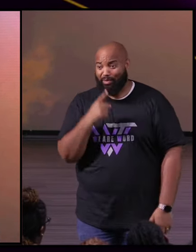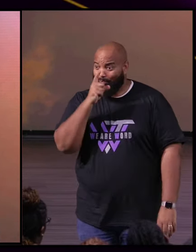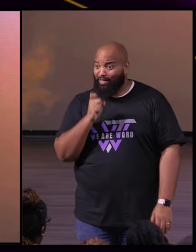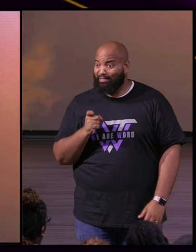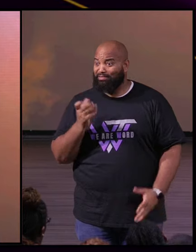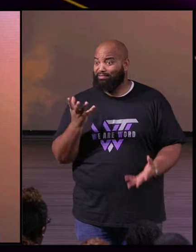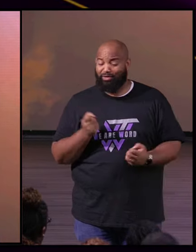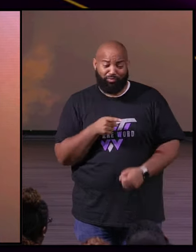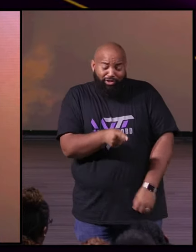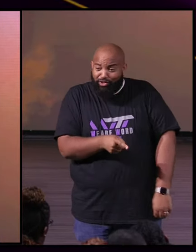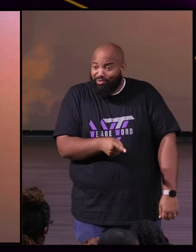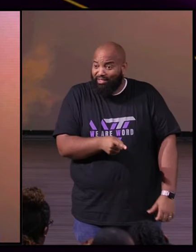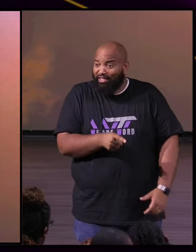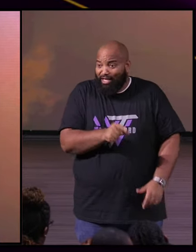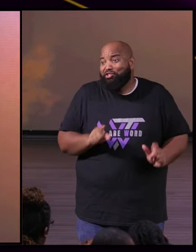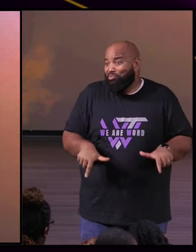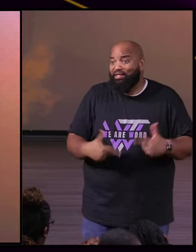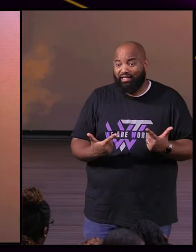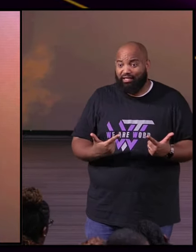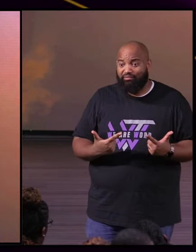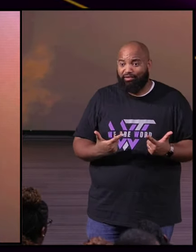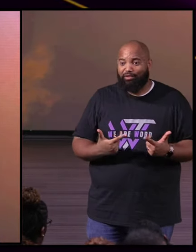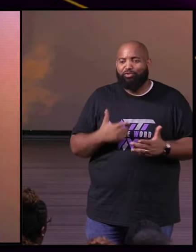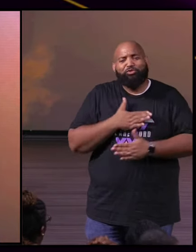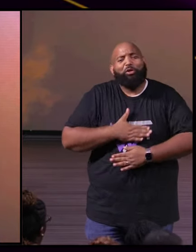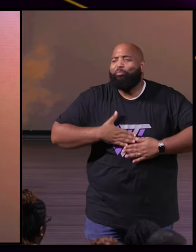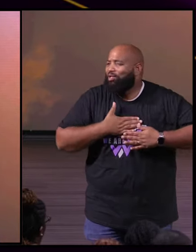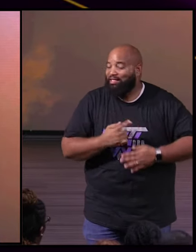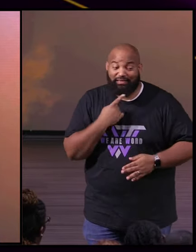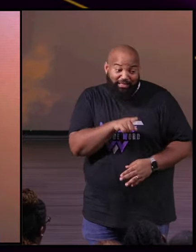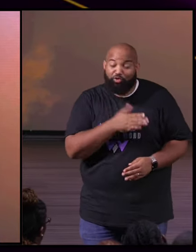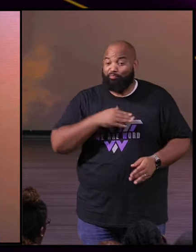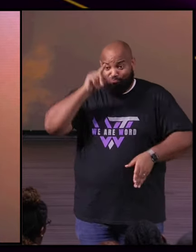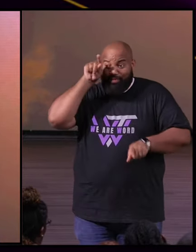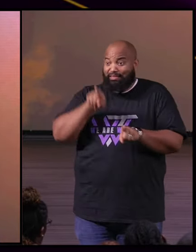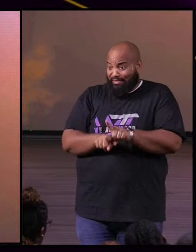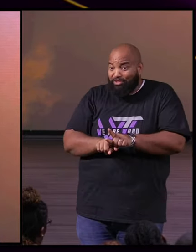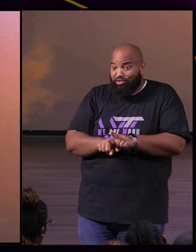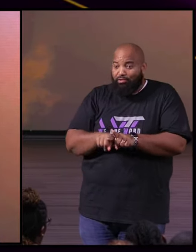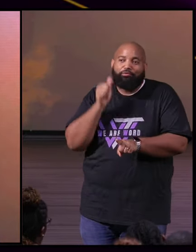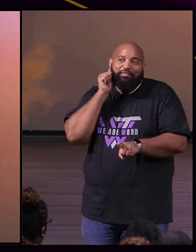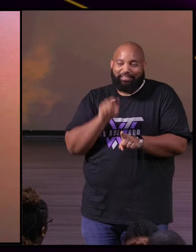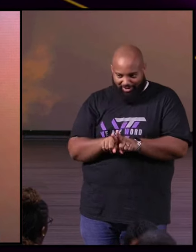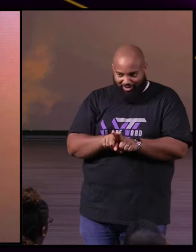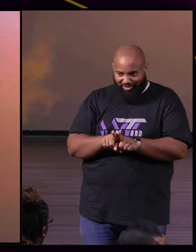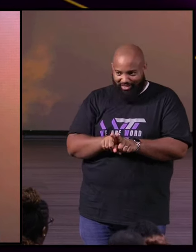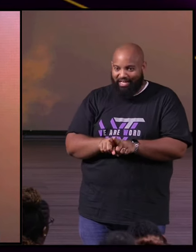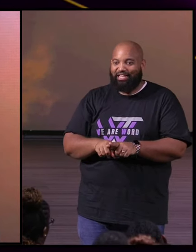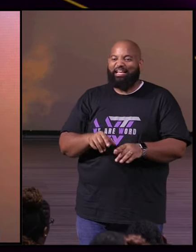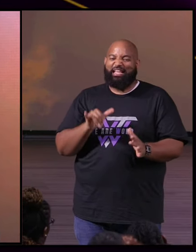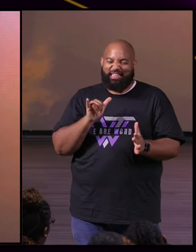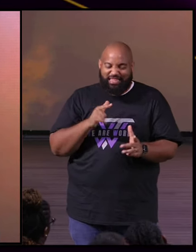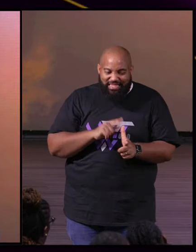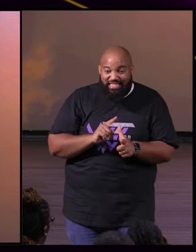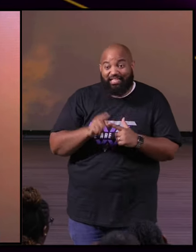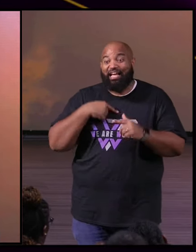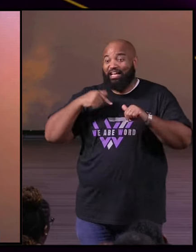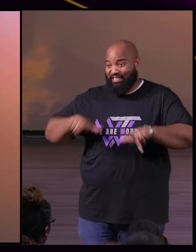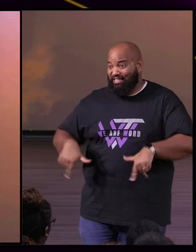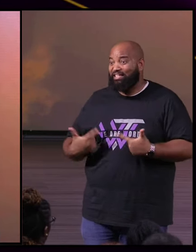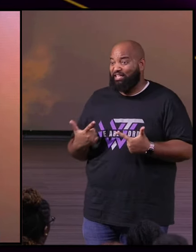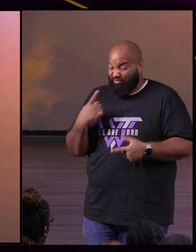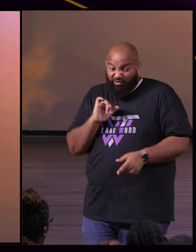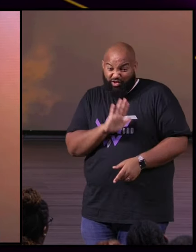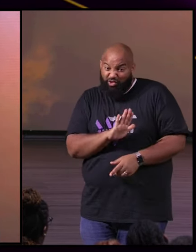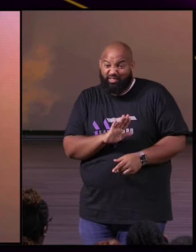but they will let you live. Please say you are my sister, that it may be well with me for your